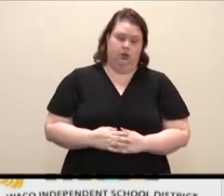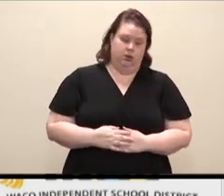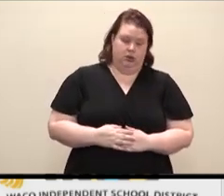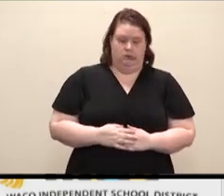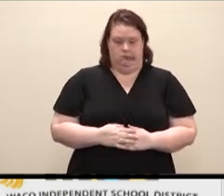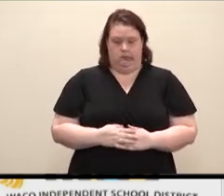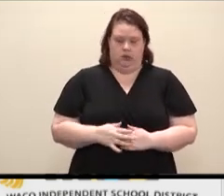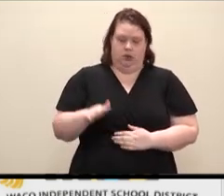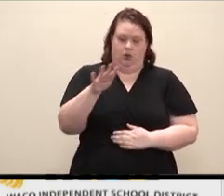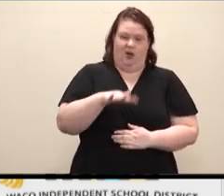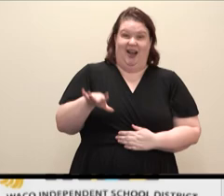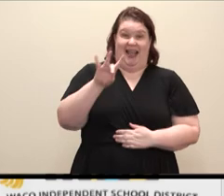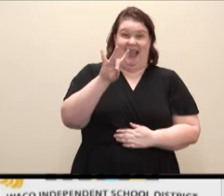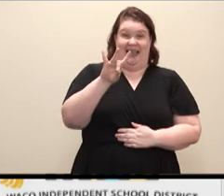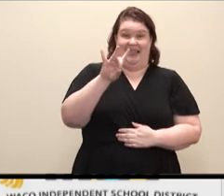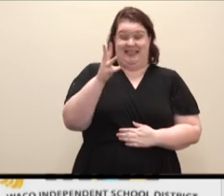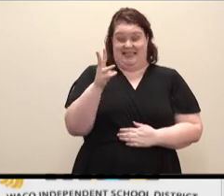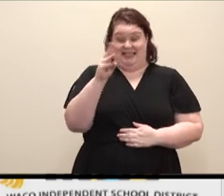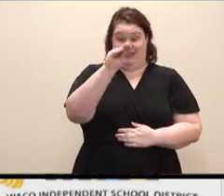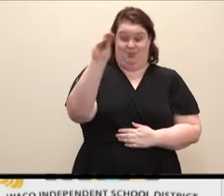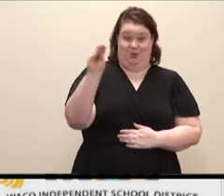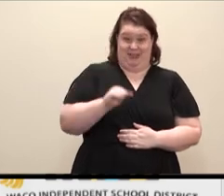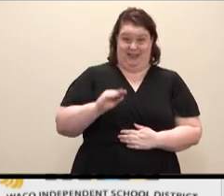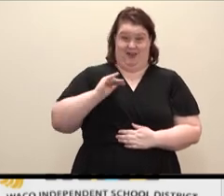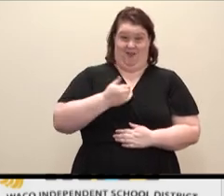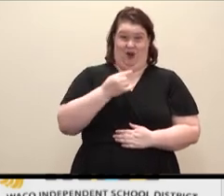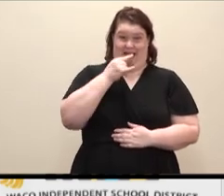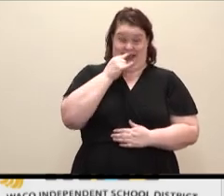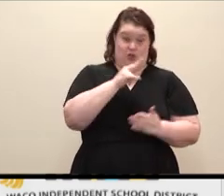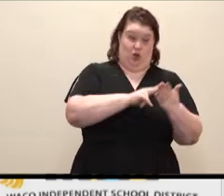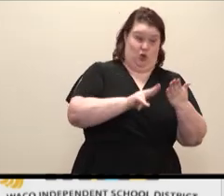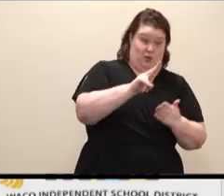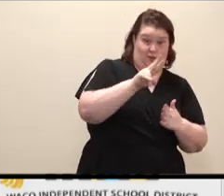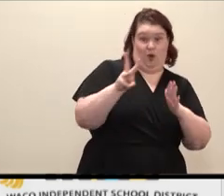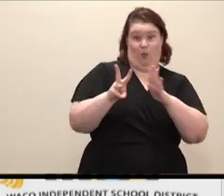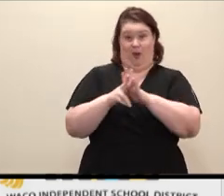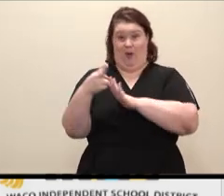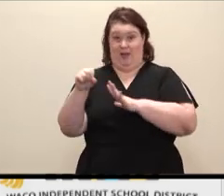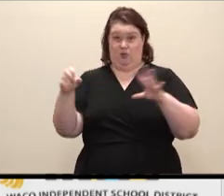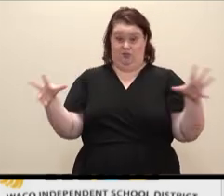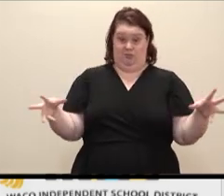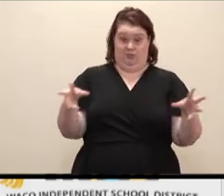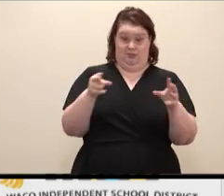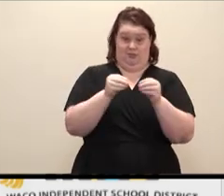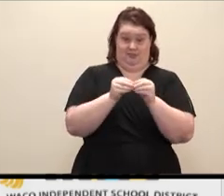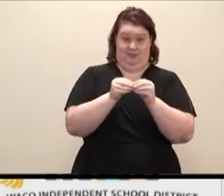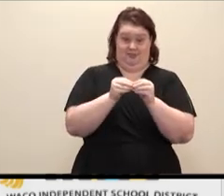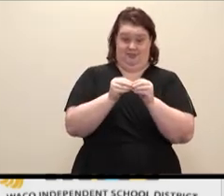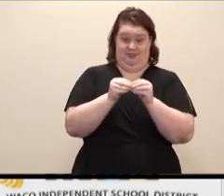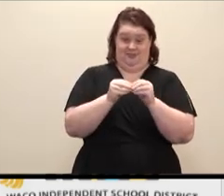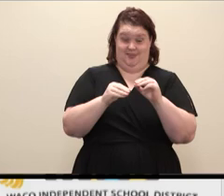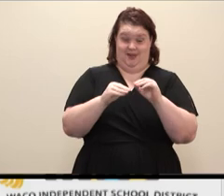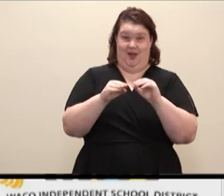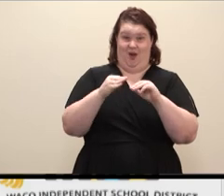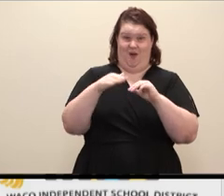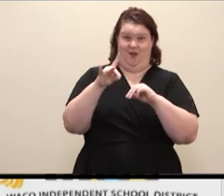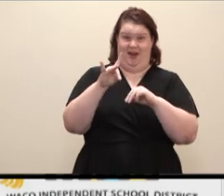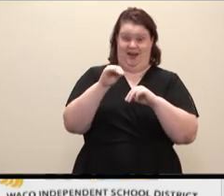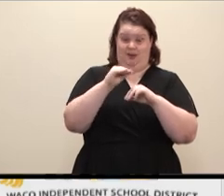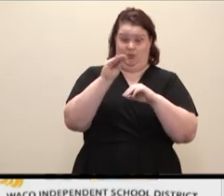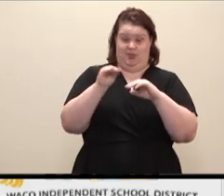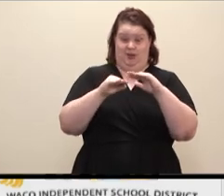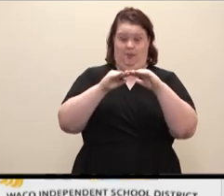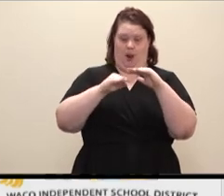approximately 86% of our kids at the high schools, university, and Waco High together are below the 50th